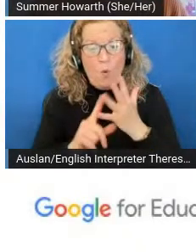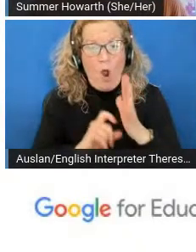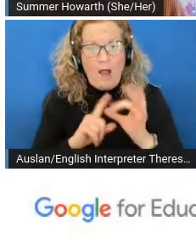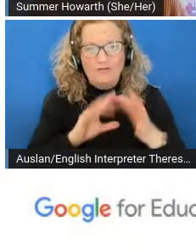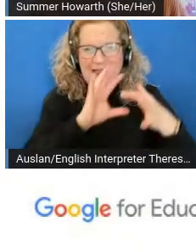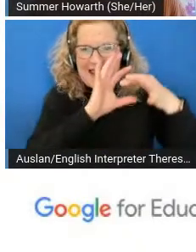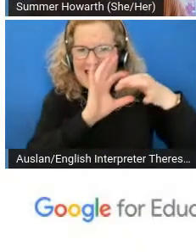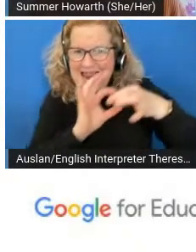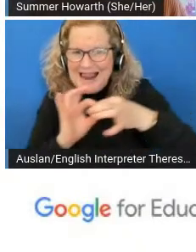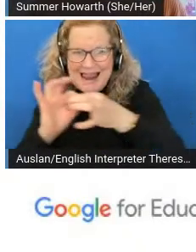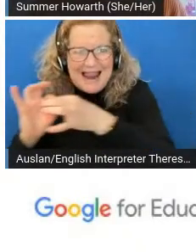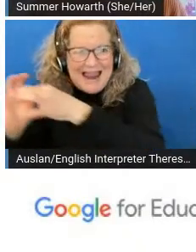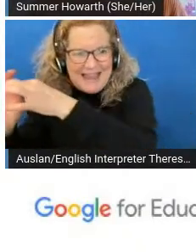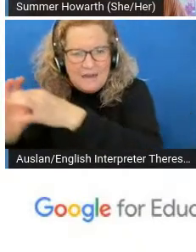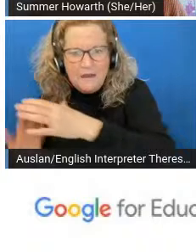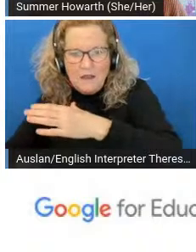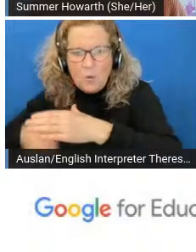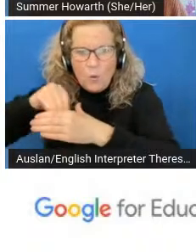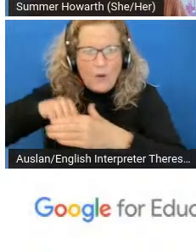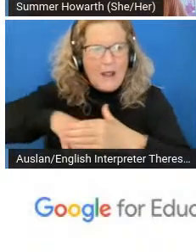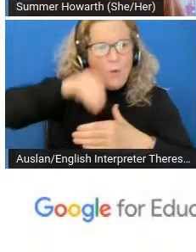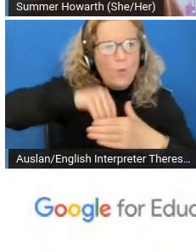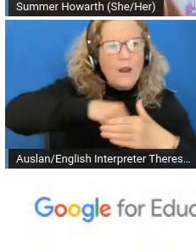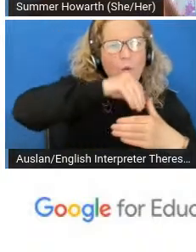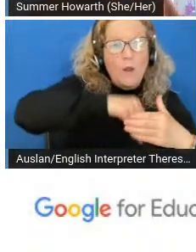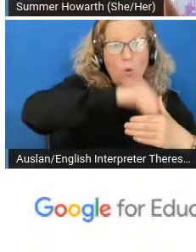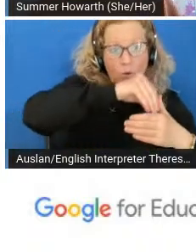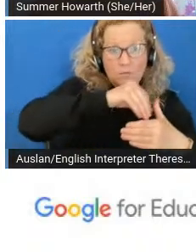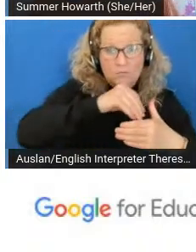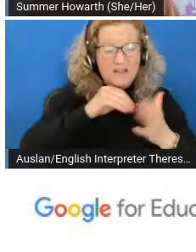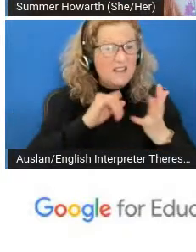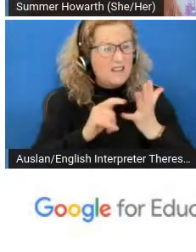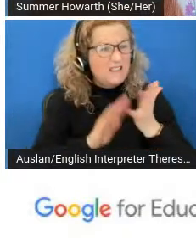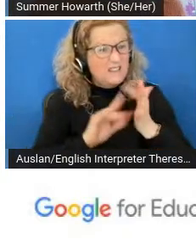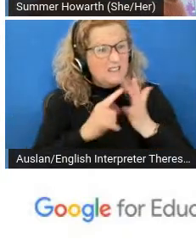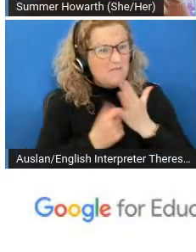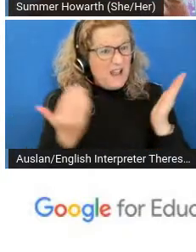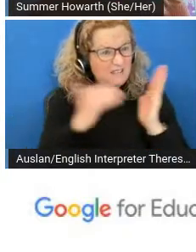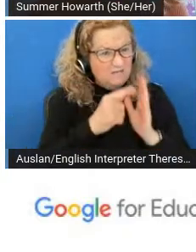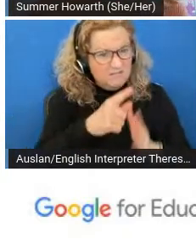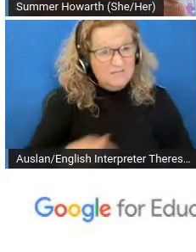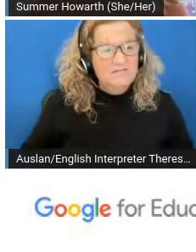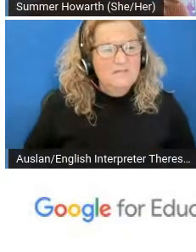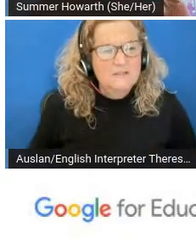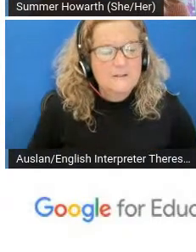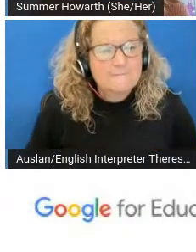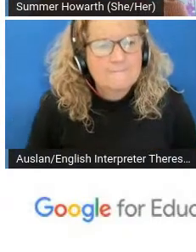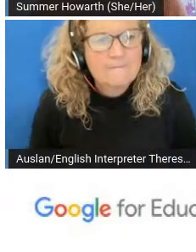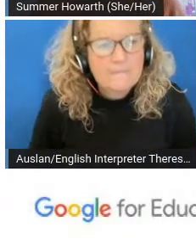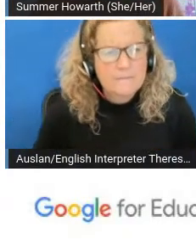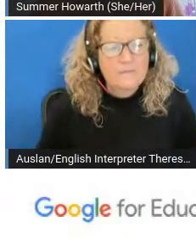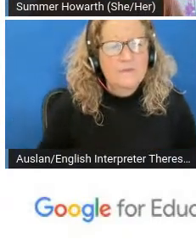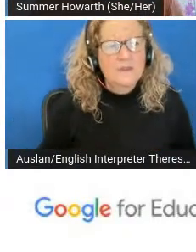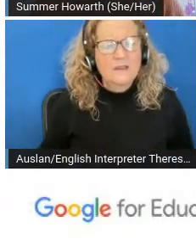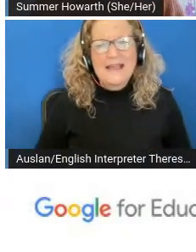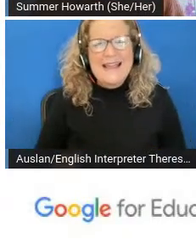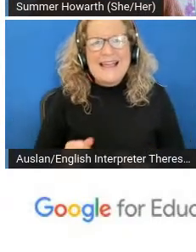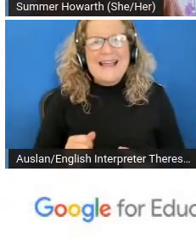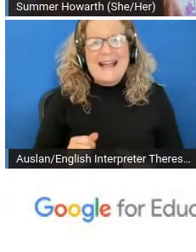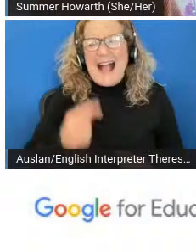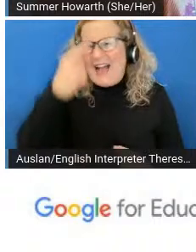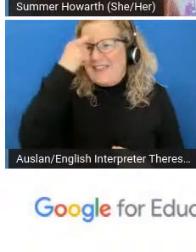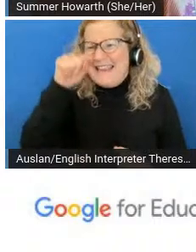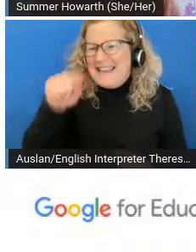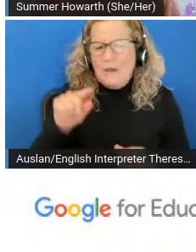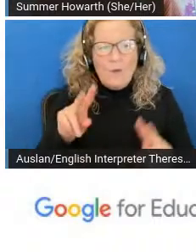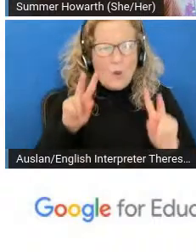All right. Anything from you, Sam? Sorry. I think that what we're looking at here is ways of knowing and demonstrating